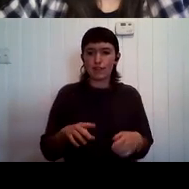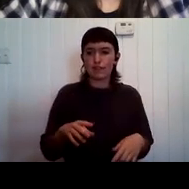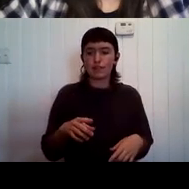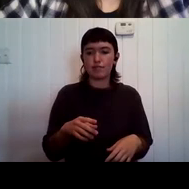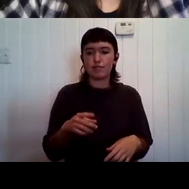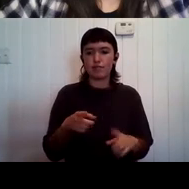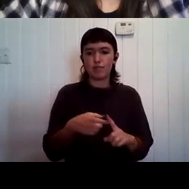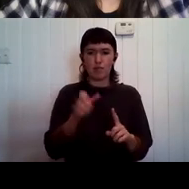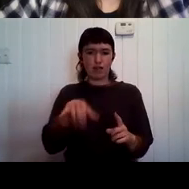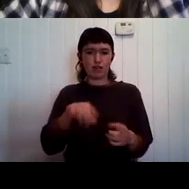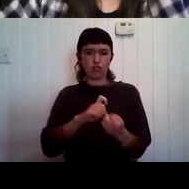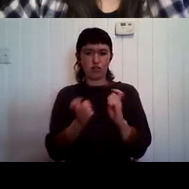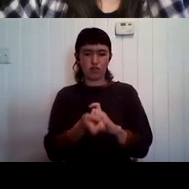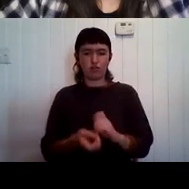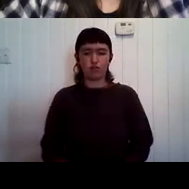birds leave?